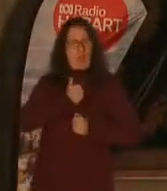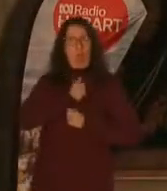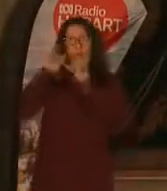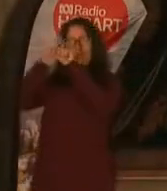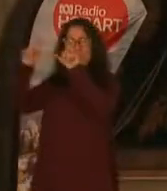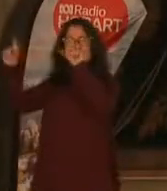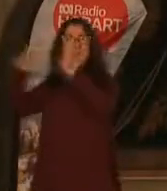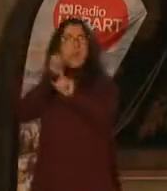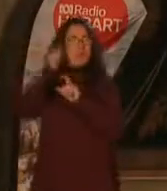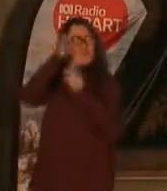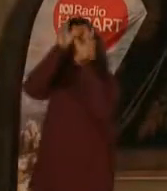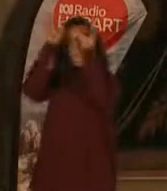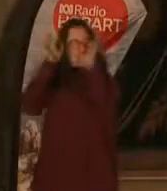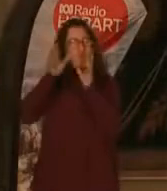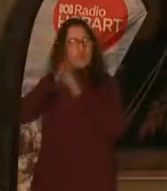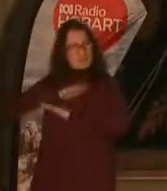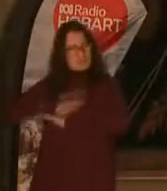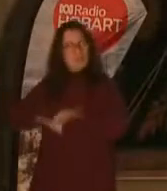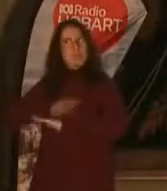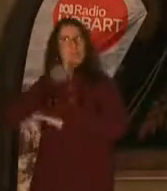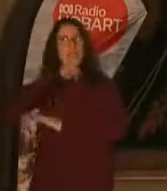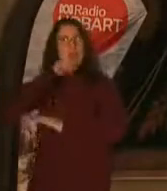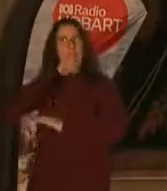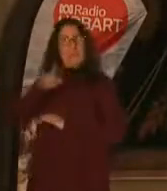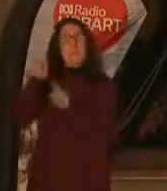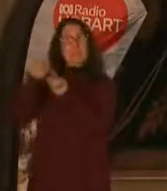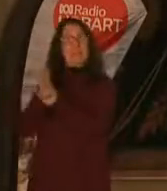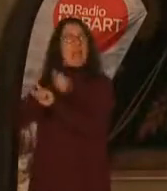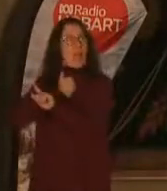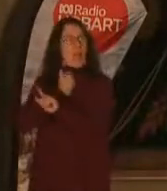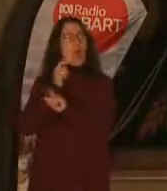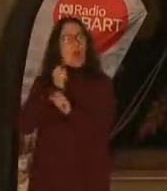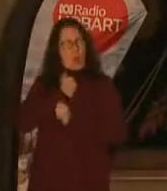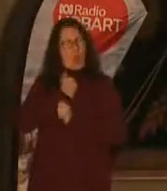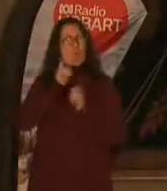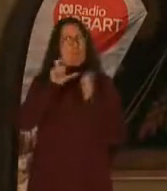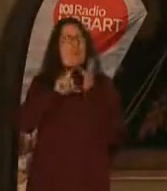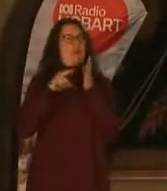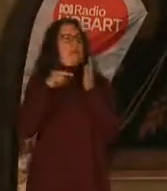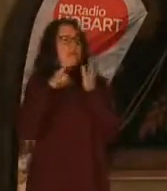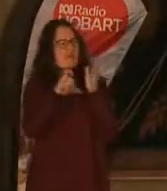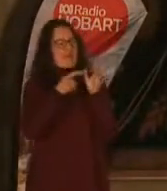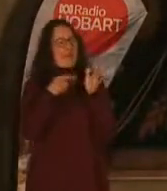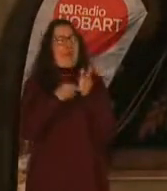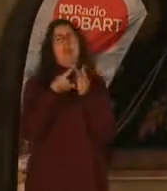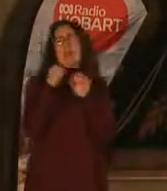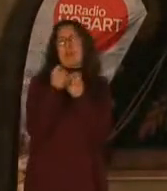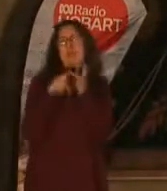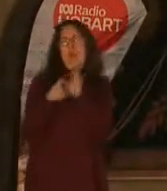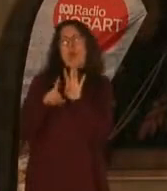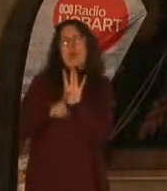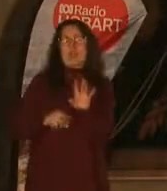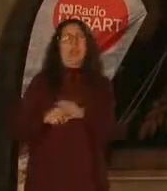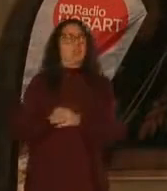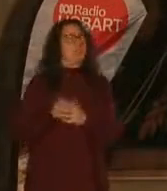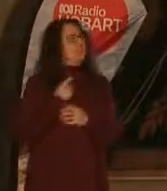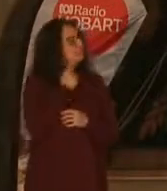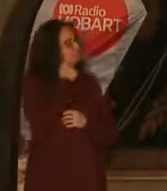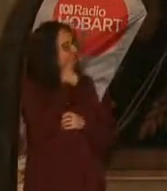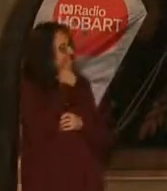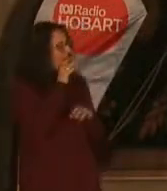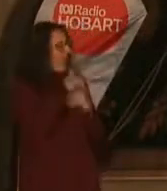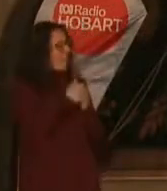that's definitely, I think, a characteristic of most forms of discrimination today is that it's got less, you know,